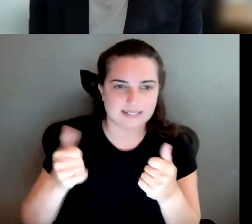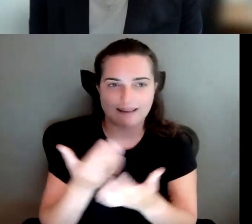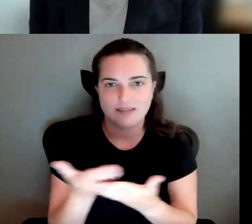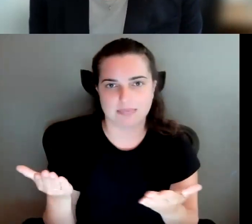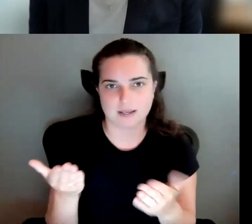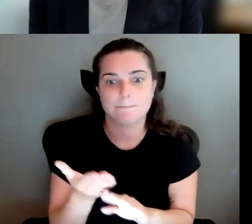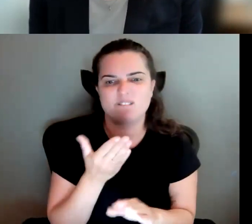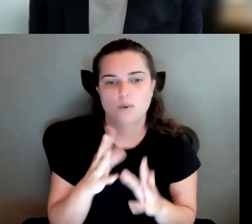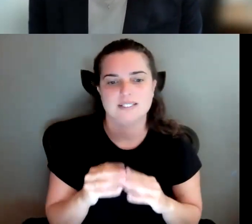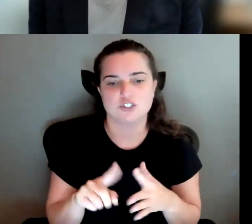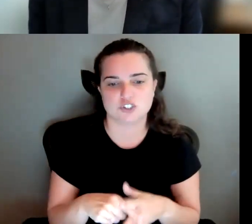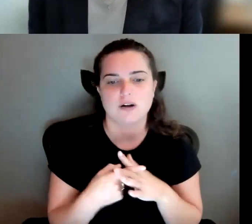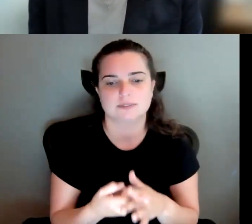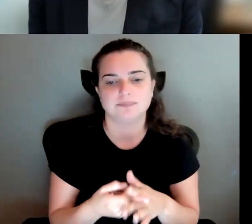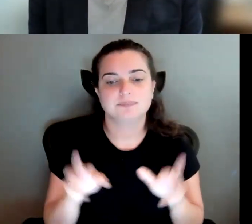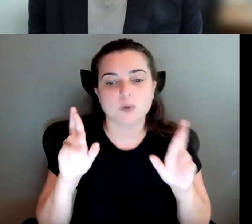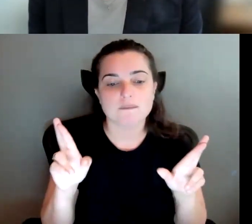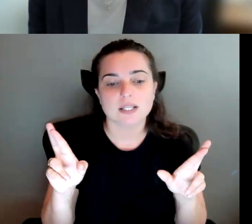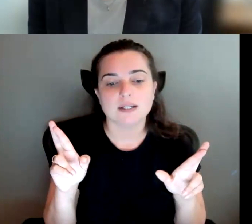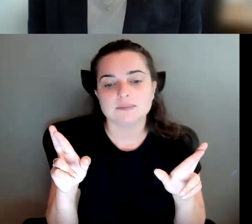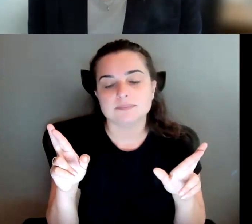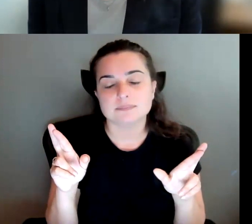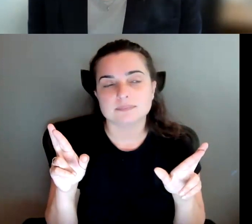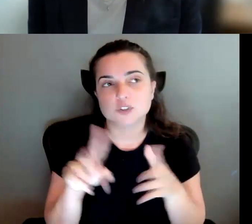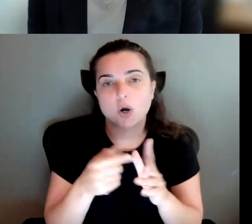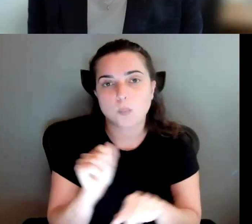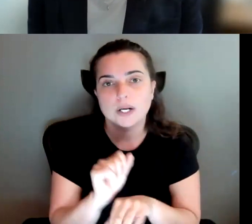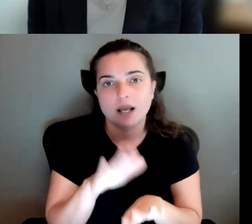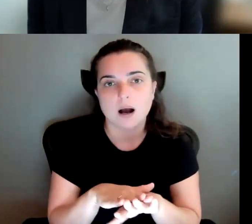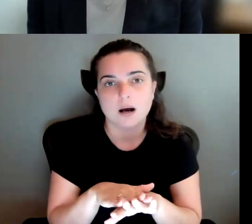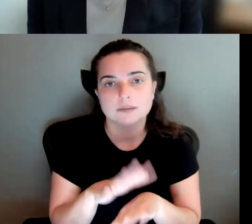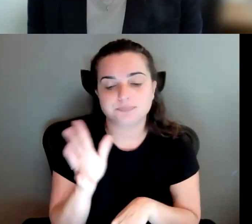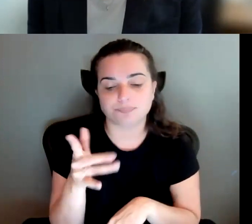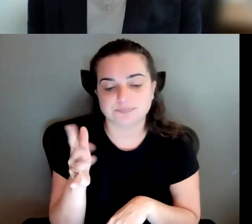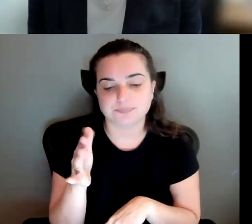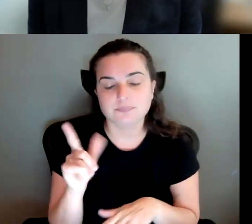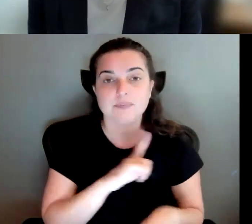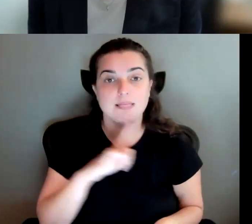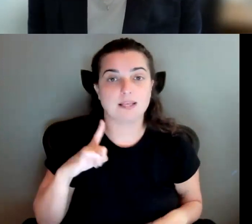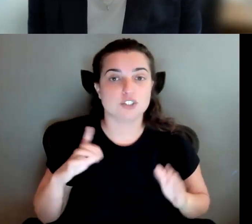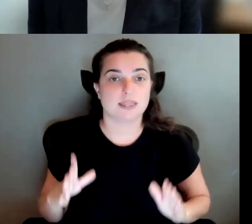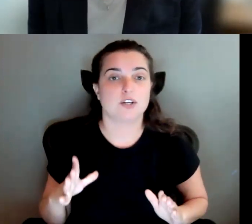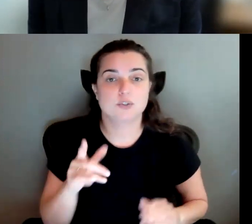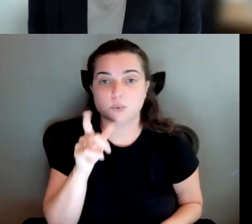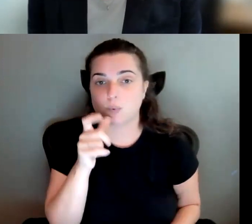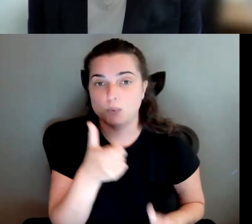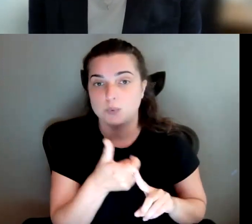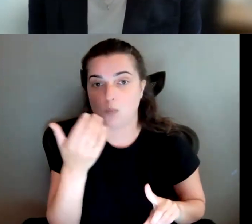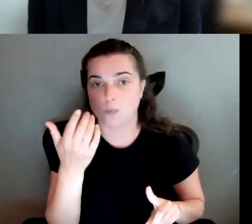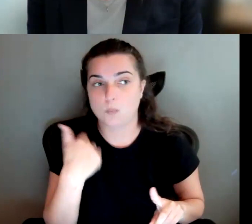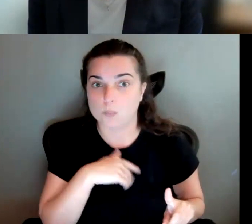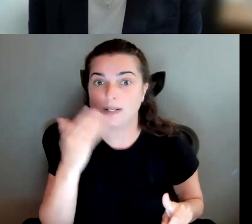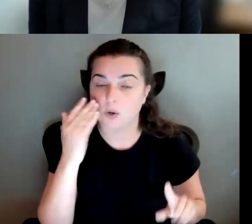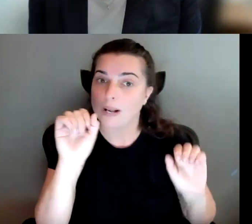the session starts, and hopefully start working on legislators who we know can